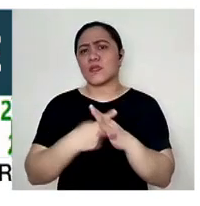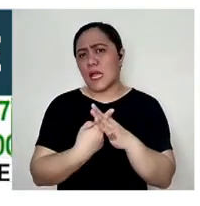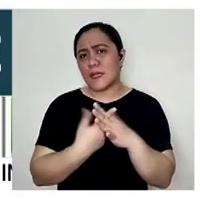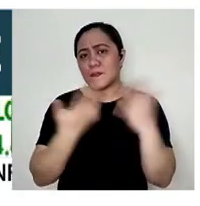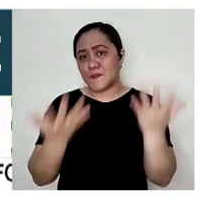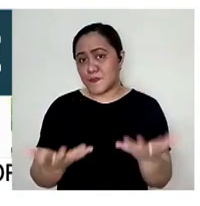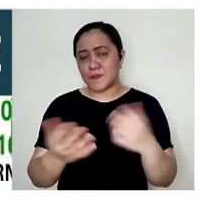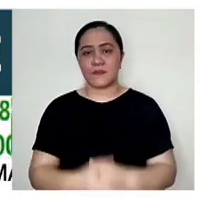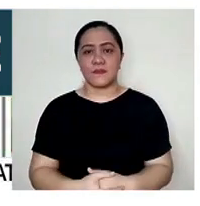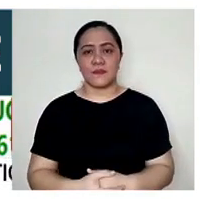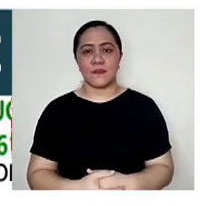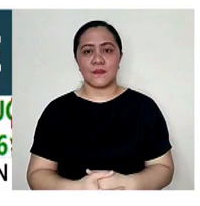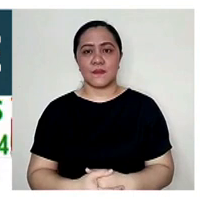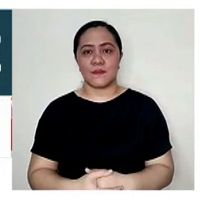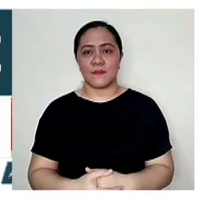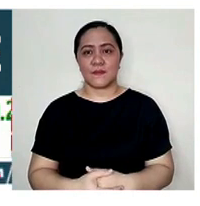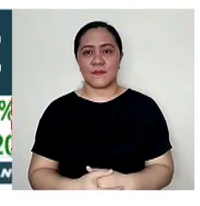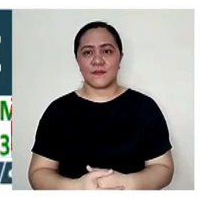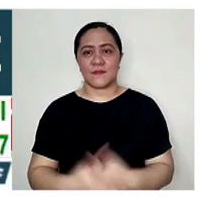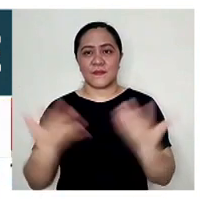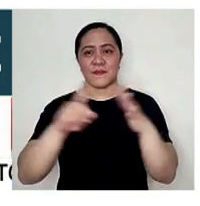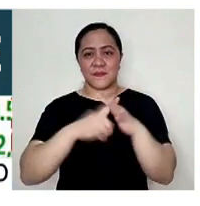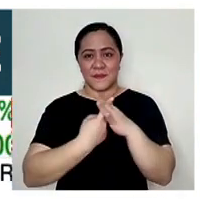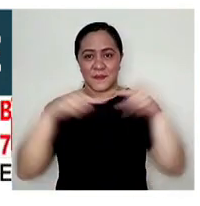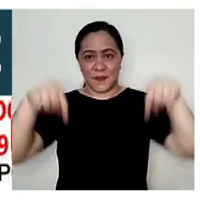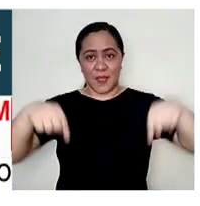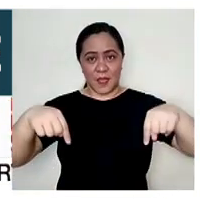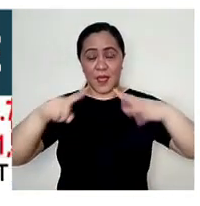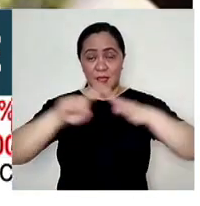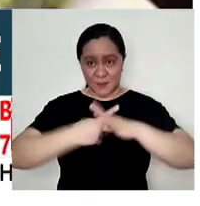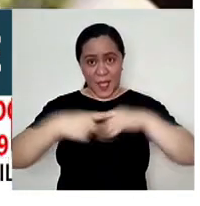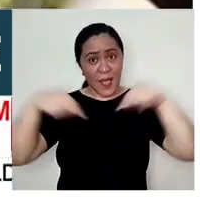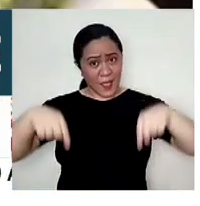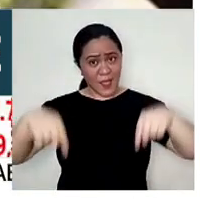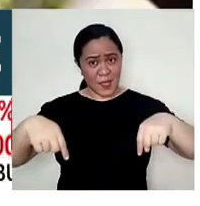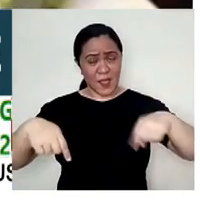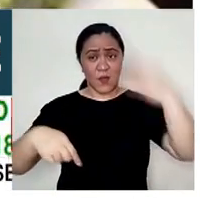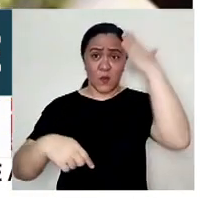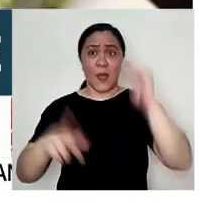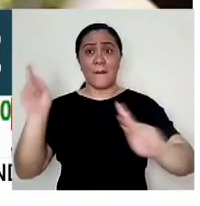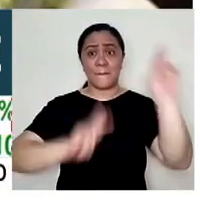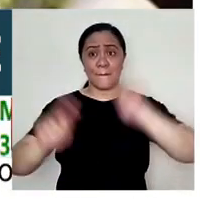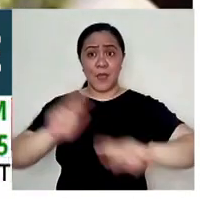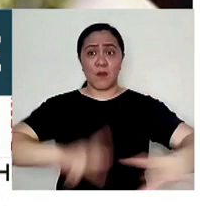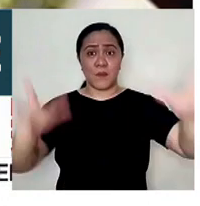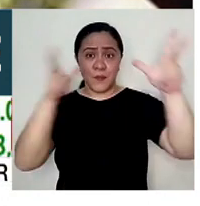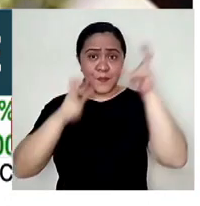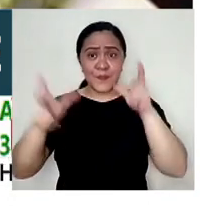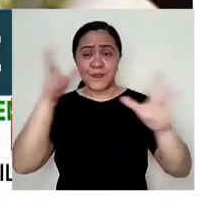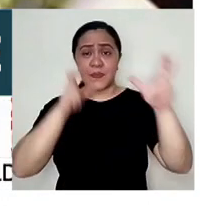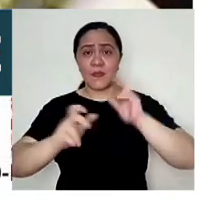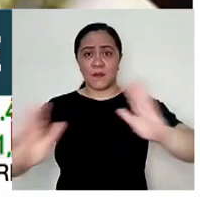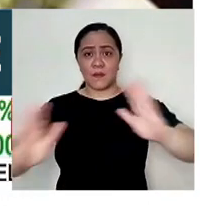We begin with you, Carmina. This is a beginning. It is, in fact, people able to be